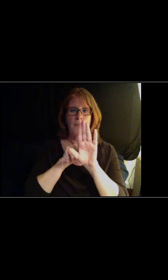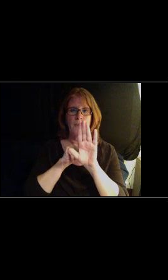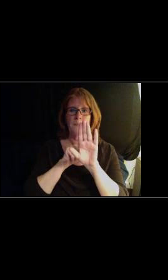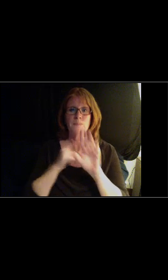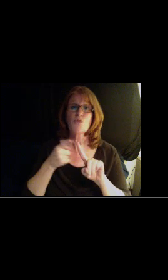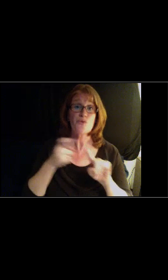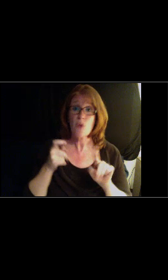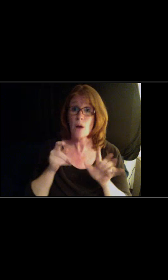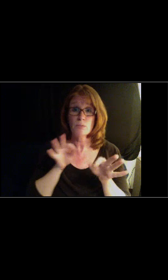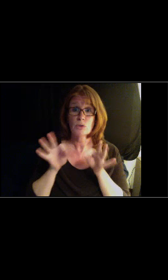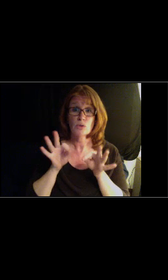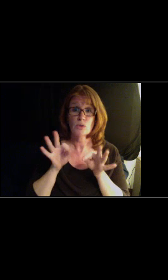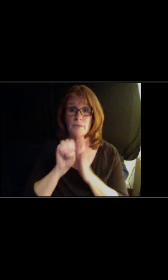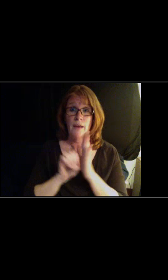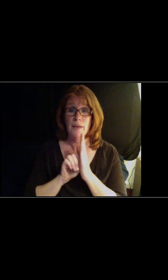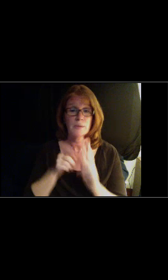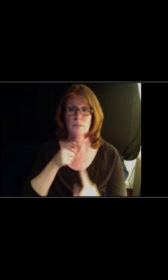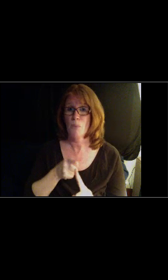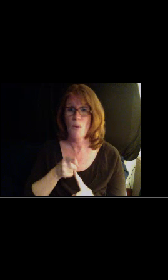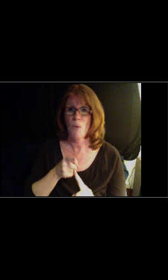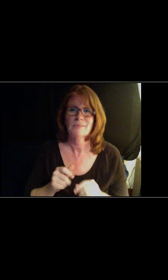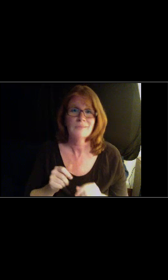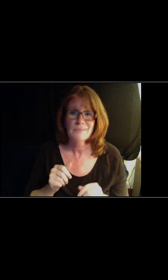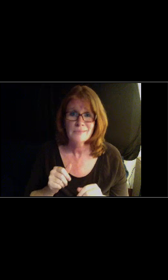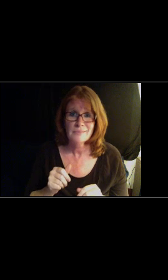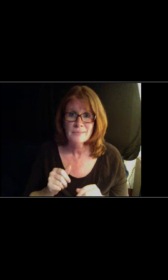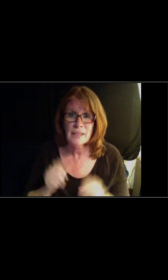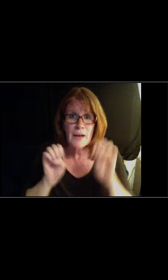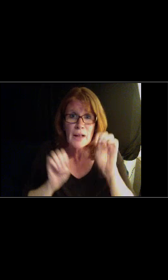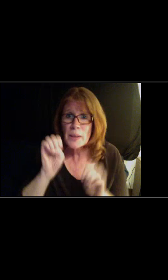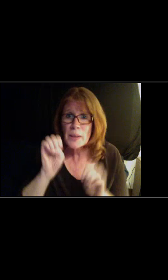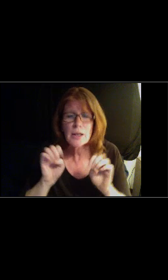And in the same way, the metaphors that we're using